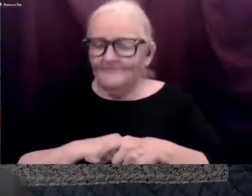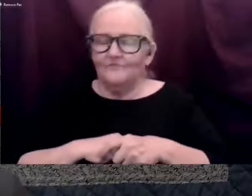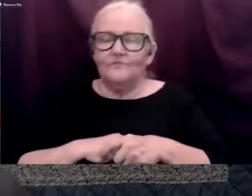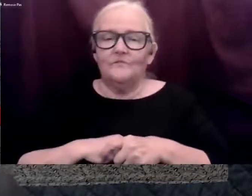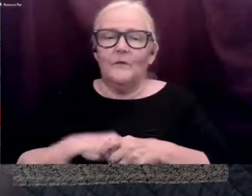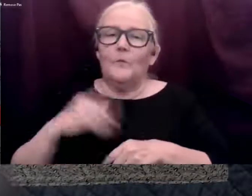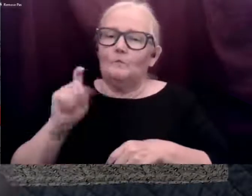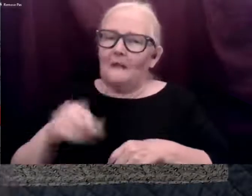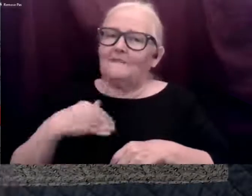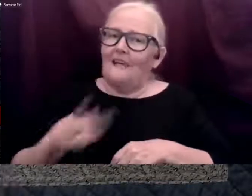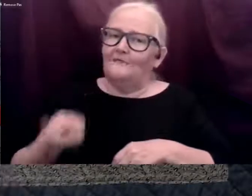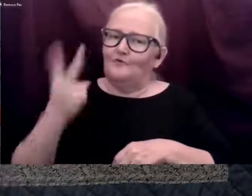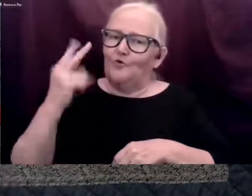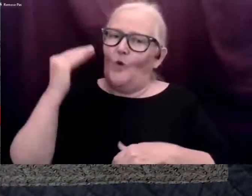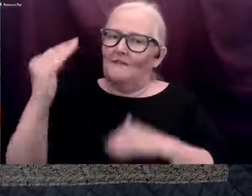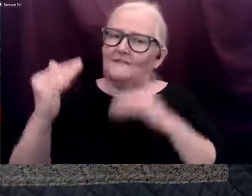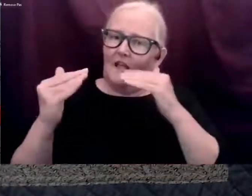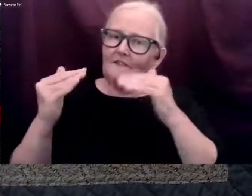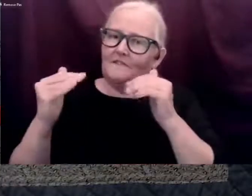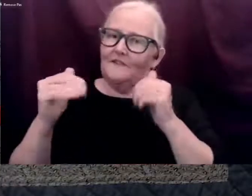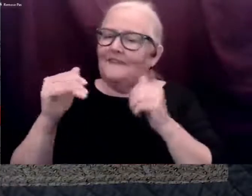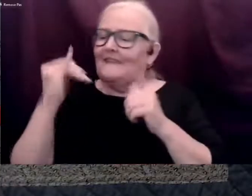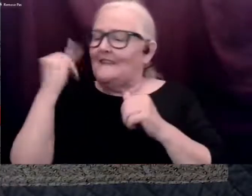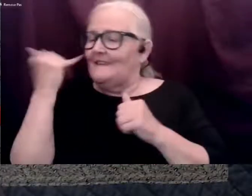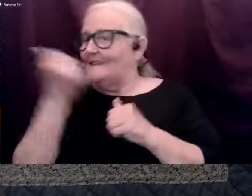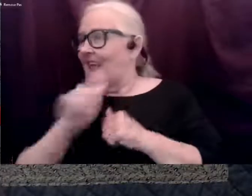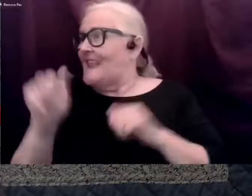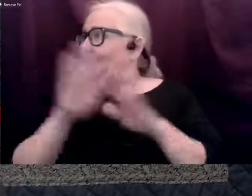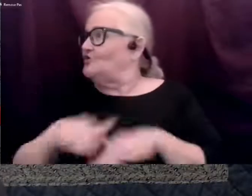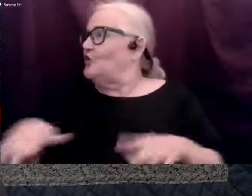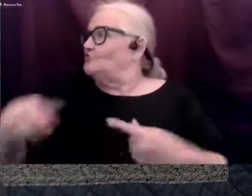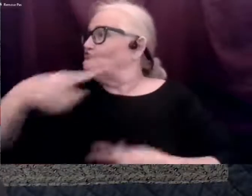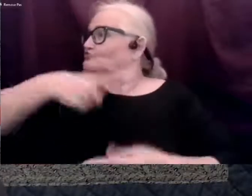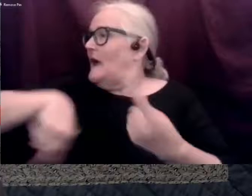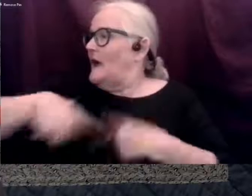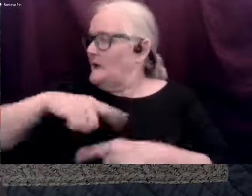children, that's something we do in order to keep adults and children safe.